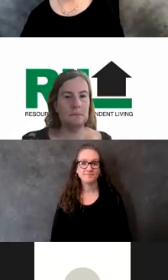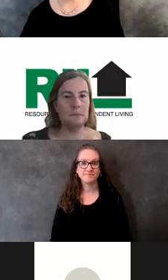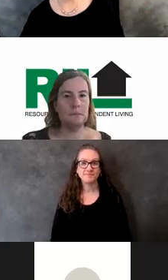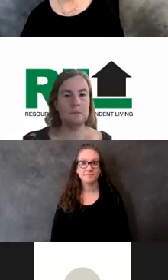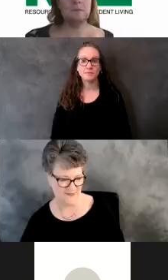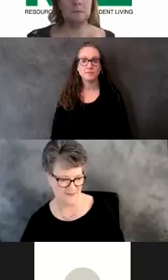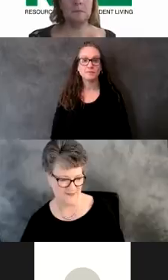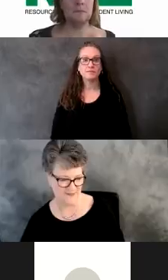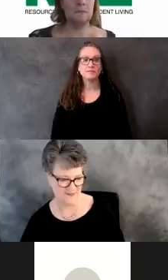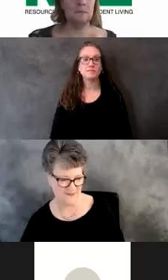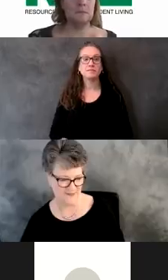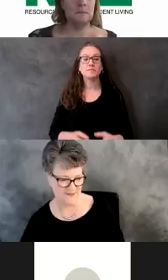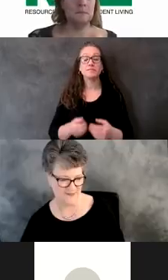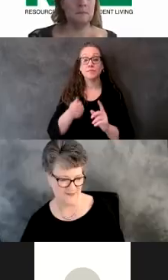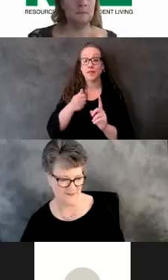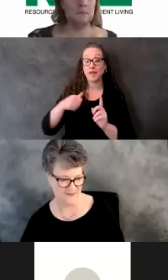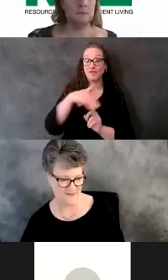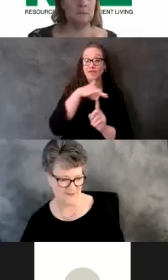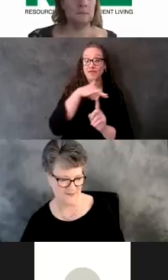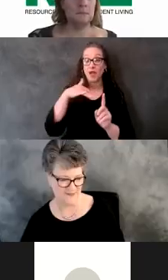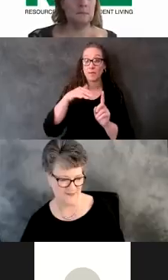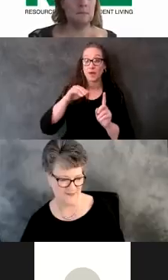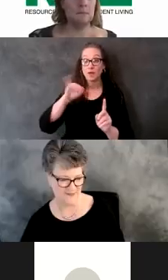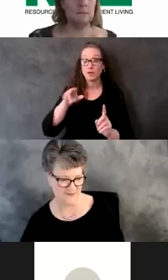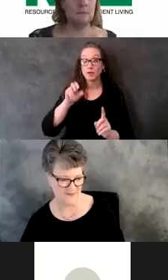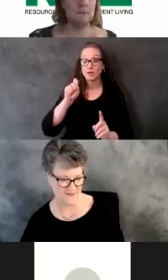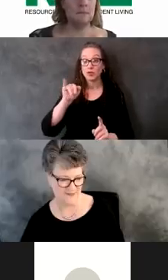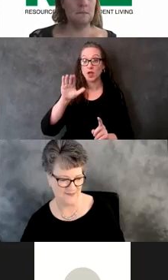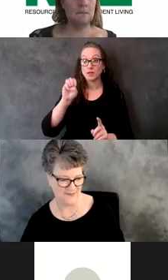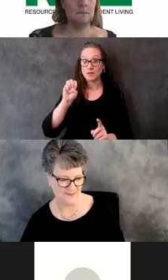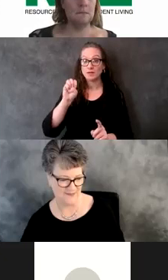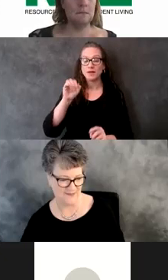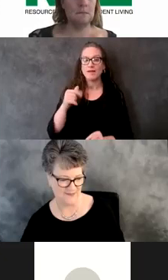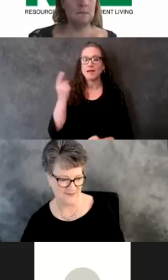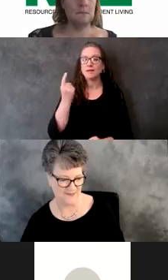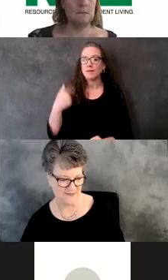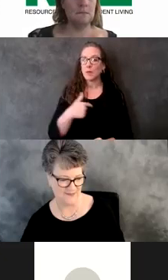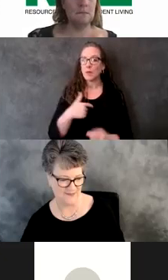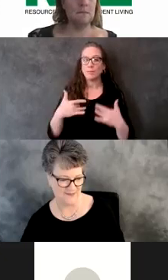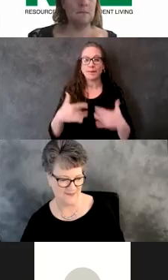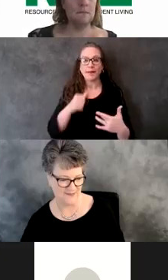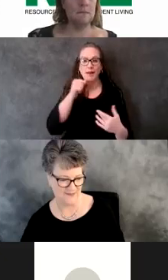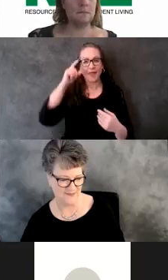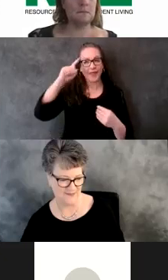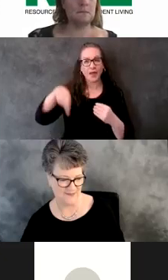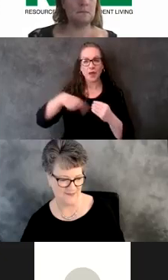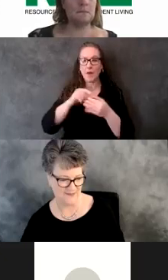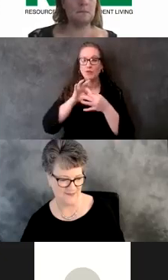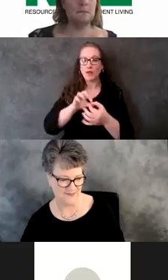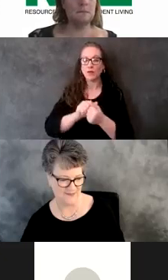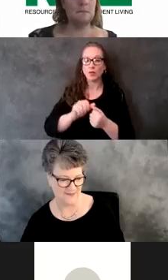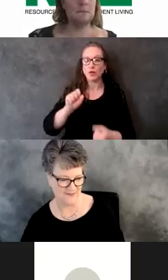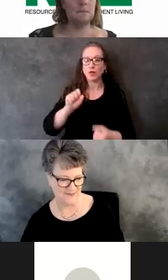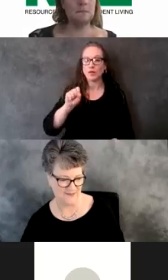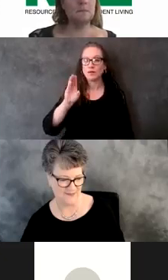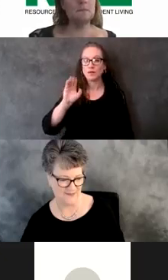Environmental justice is something that we often don't think about in terms of social justice, but for people with